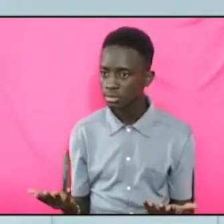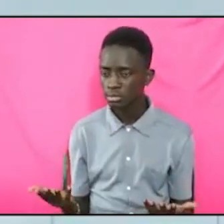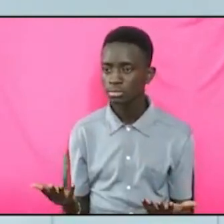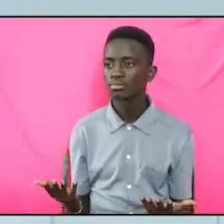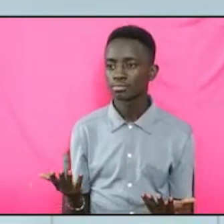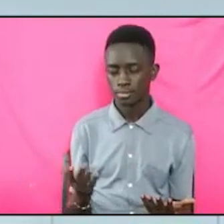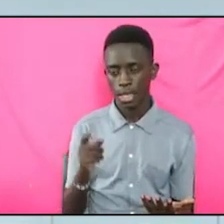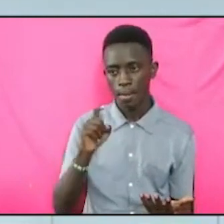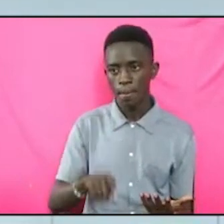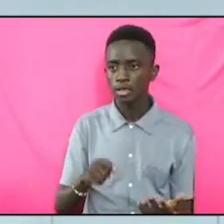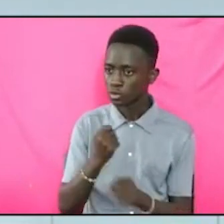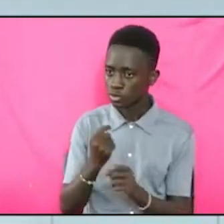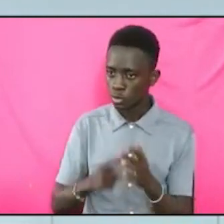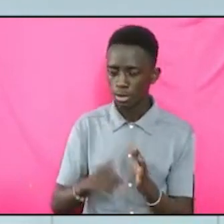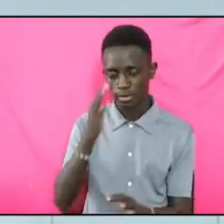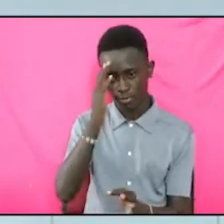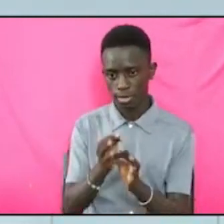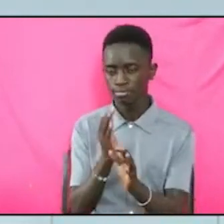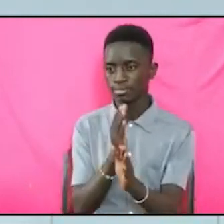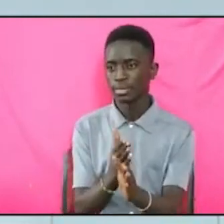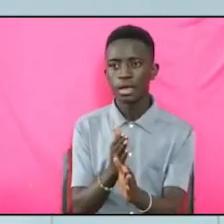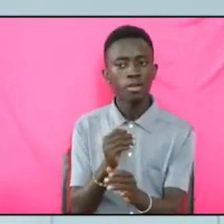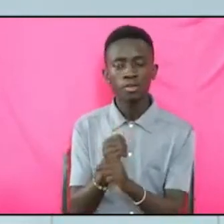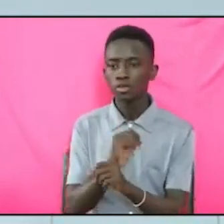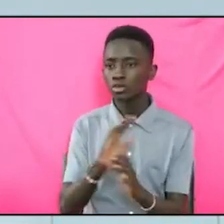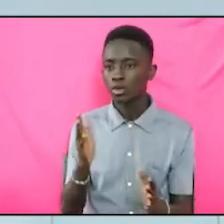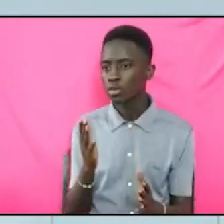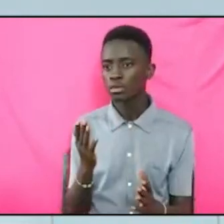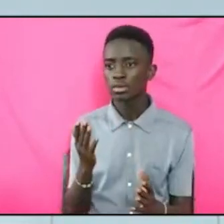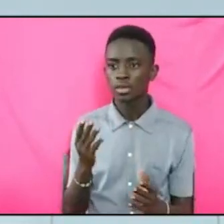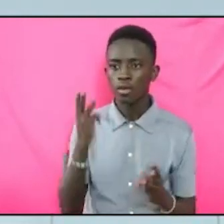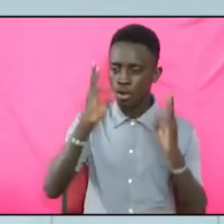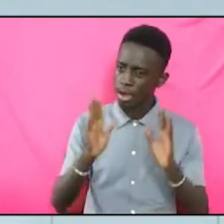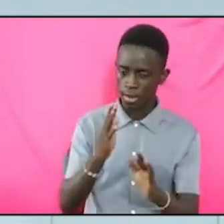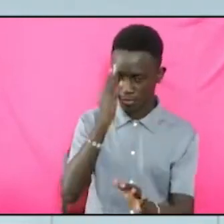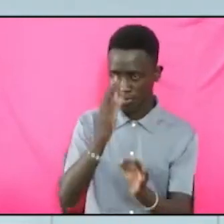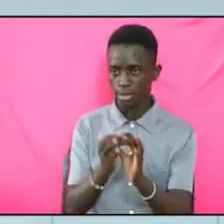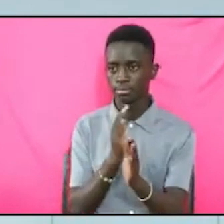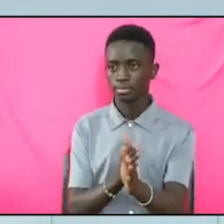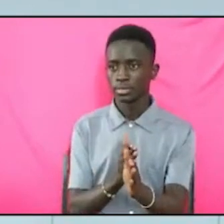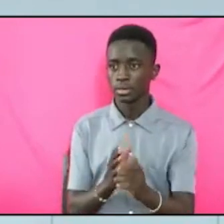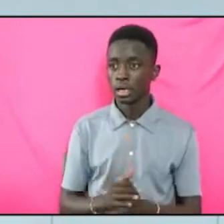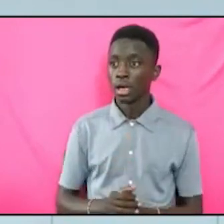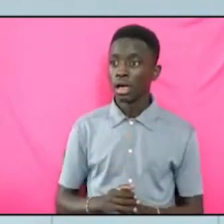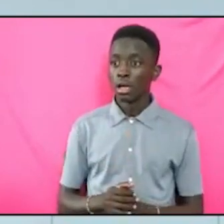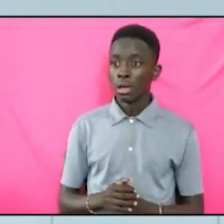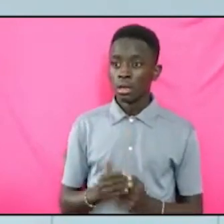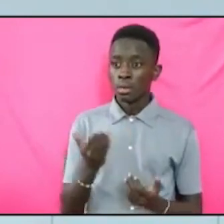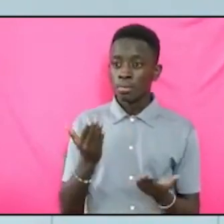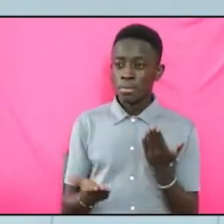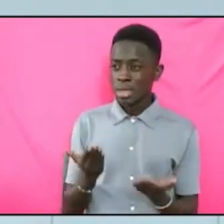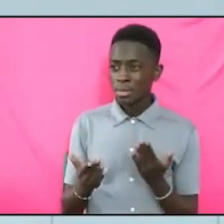Please hold on to faith no matter what happens. Is it an inexplicable